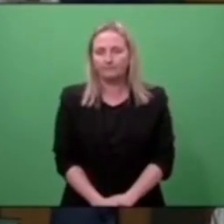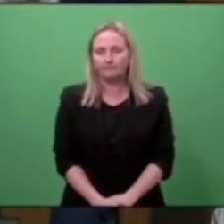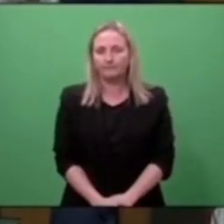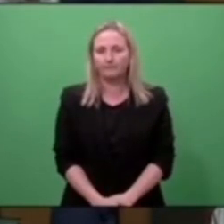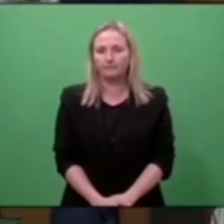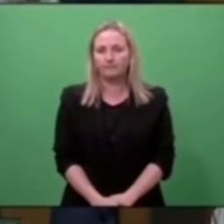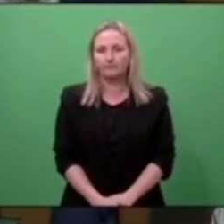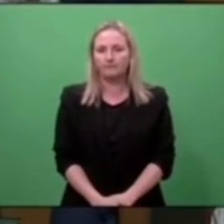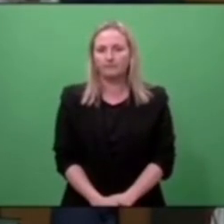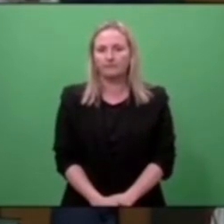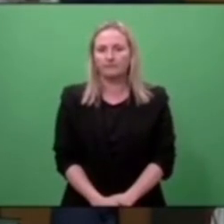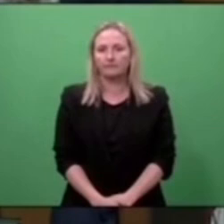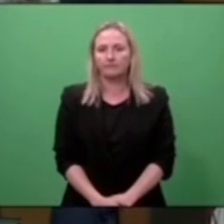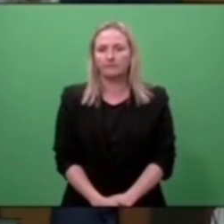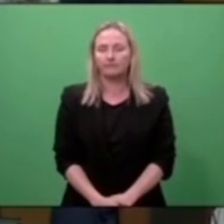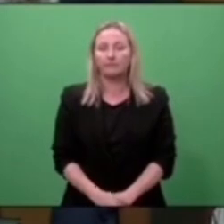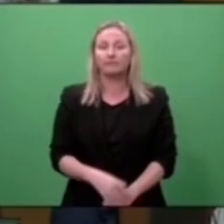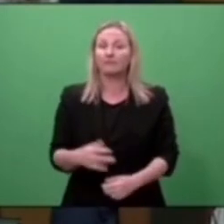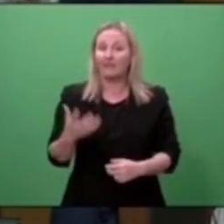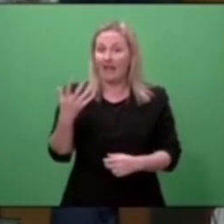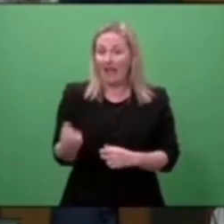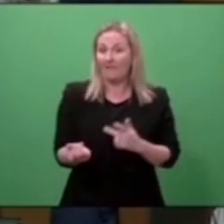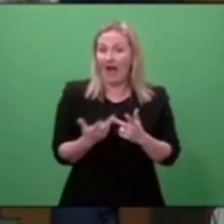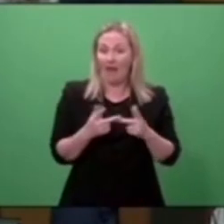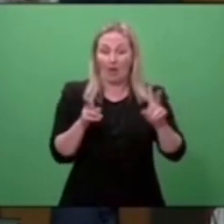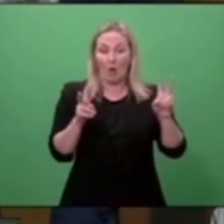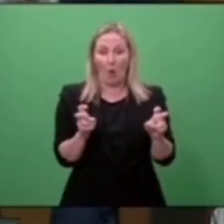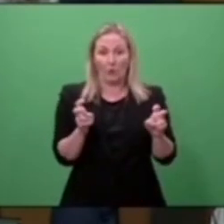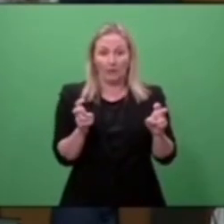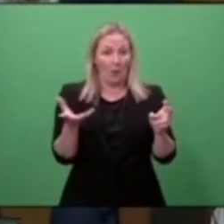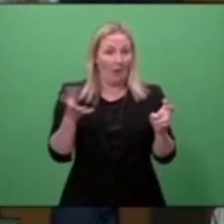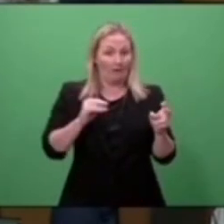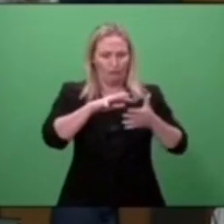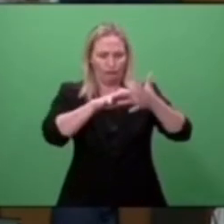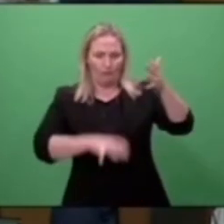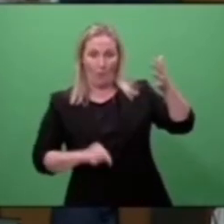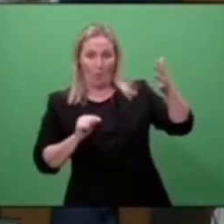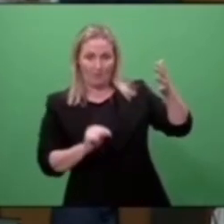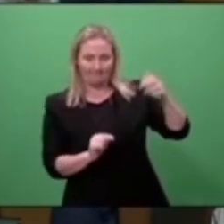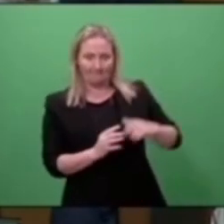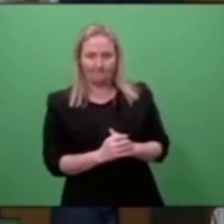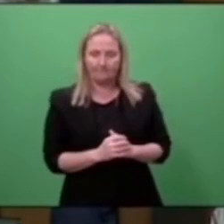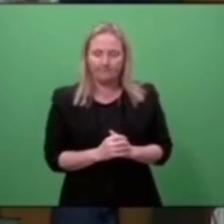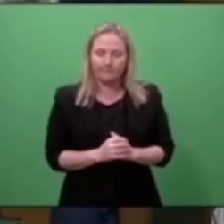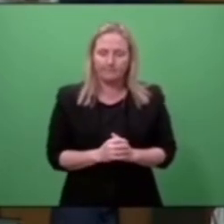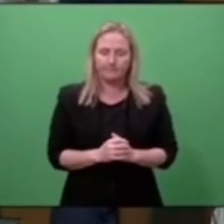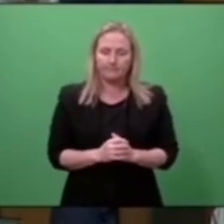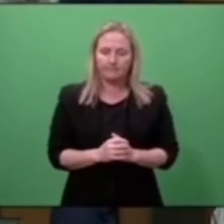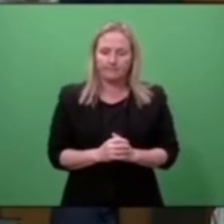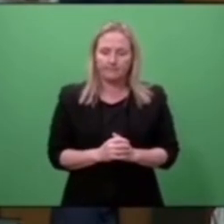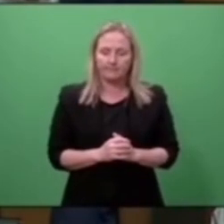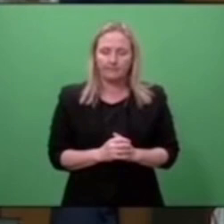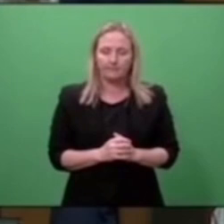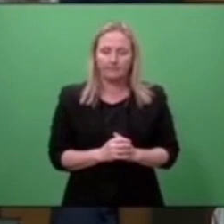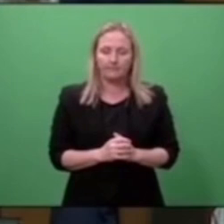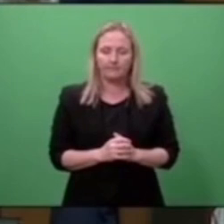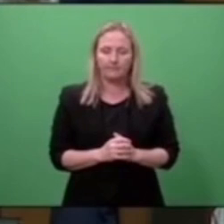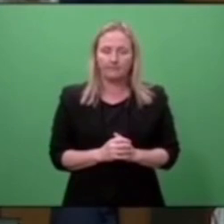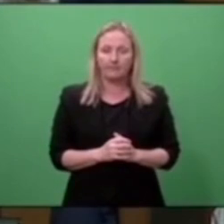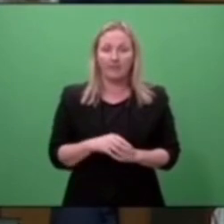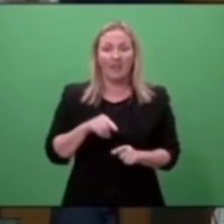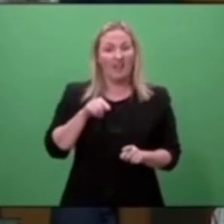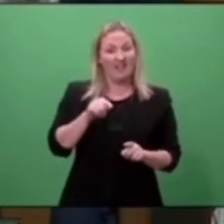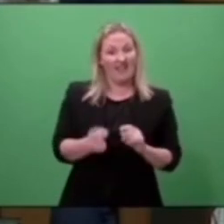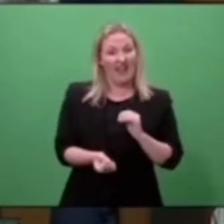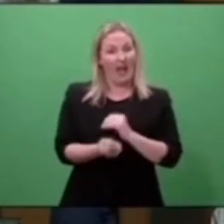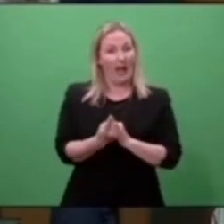And I want to quote another sobering passage from the report. Most of the factors that led or contributed